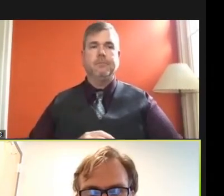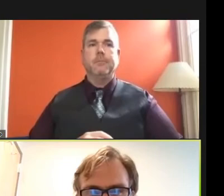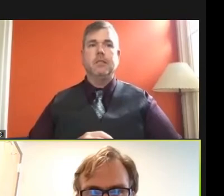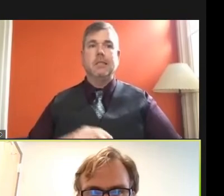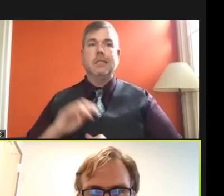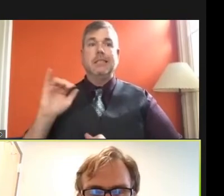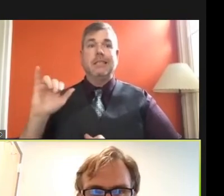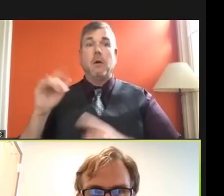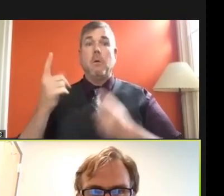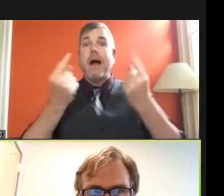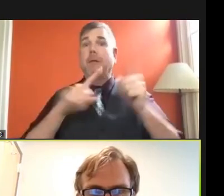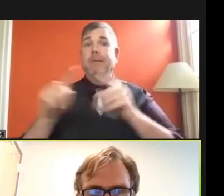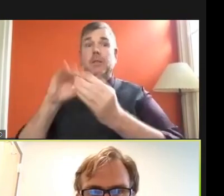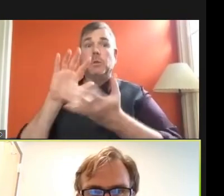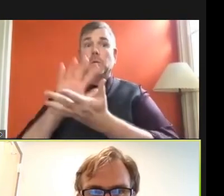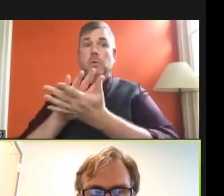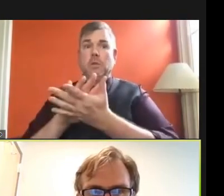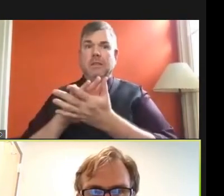that way.